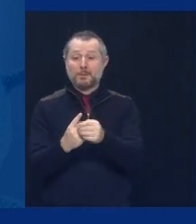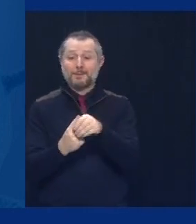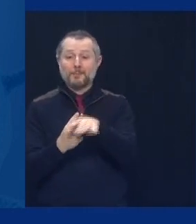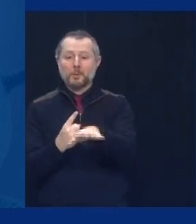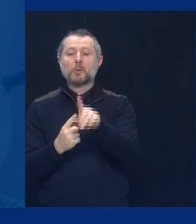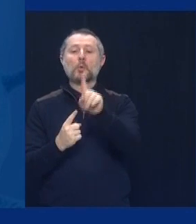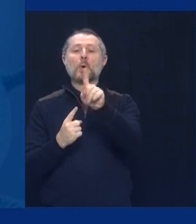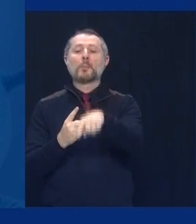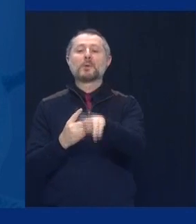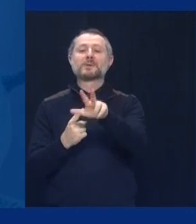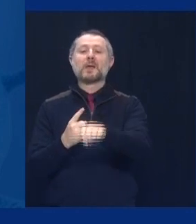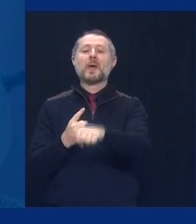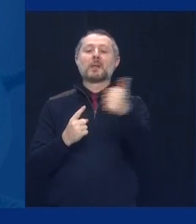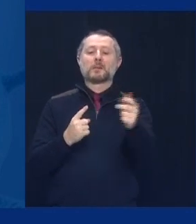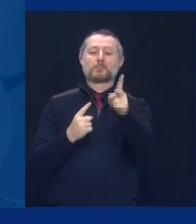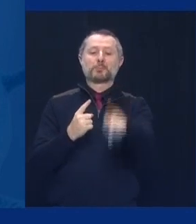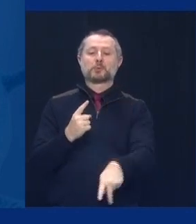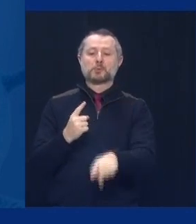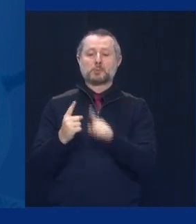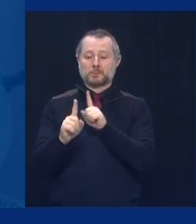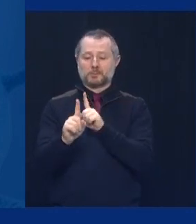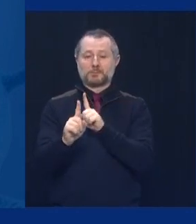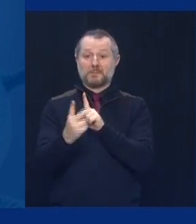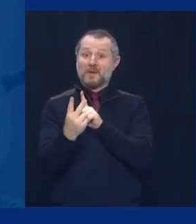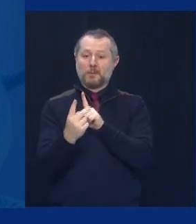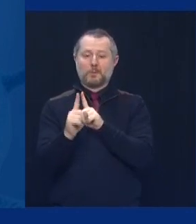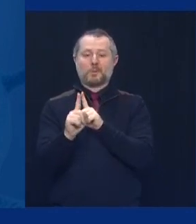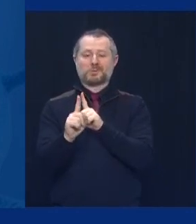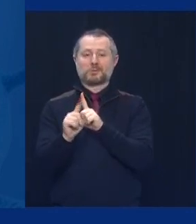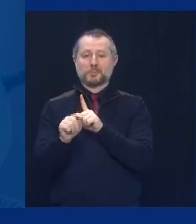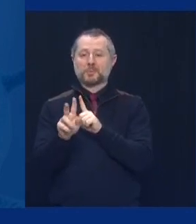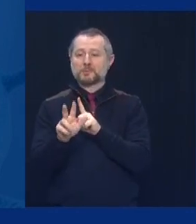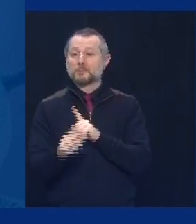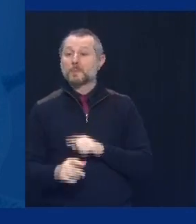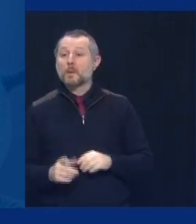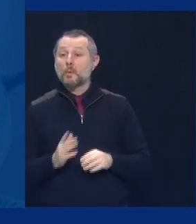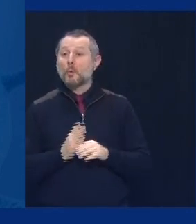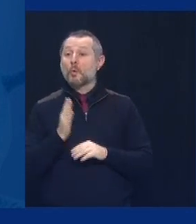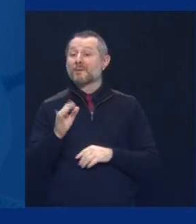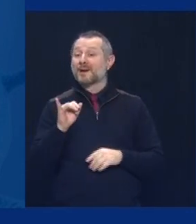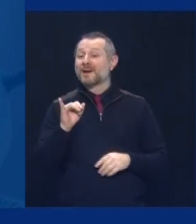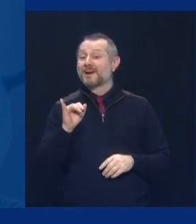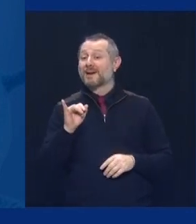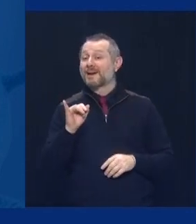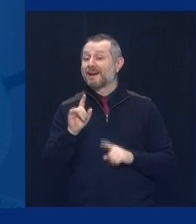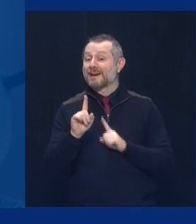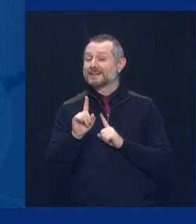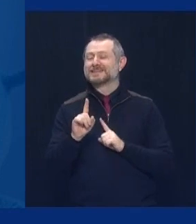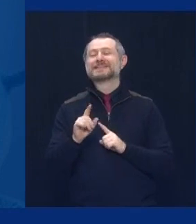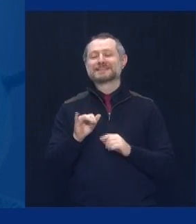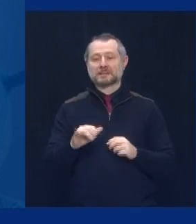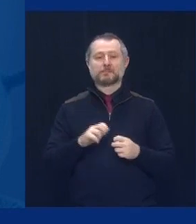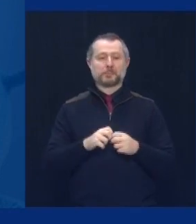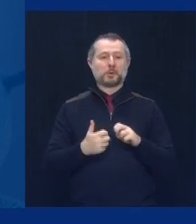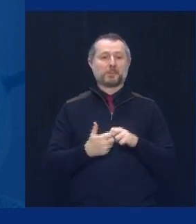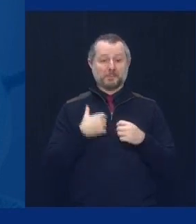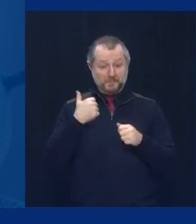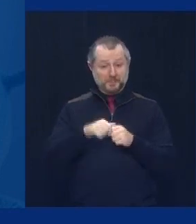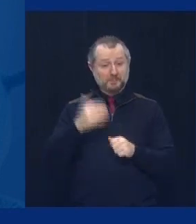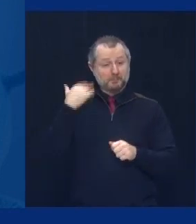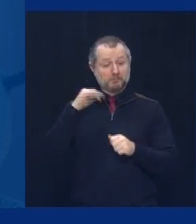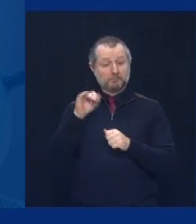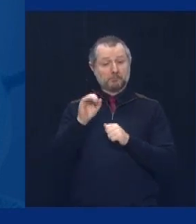people. Once that number is over 1, you're in a problematic state. And this